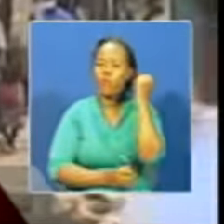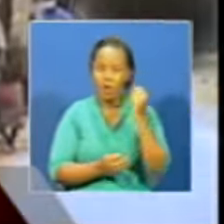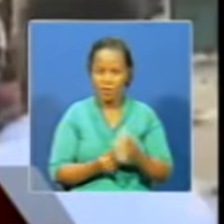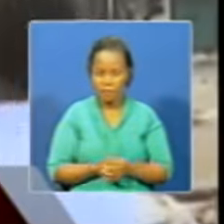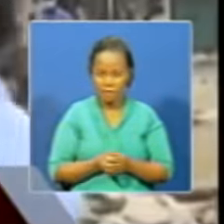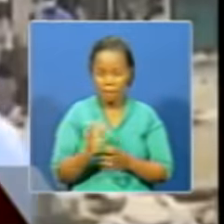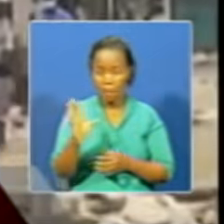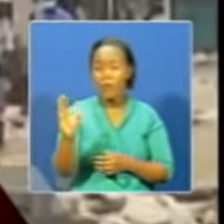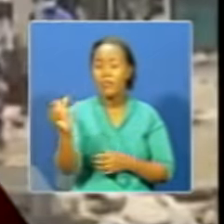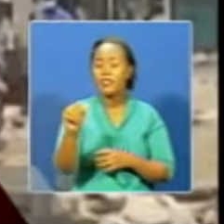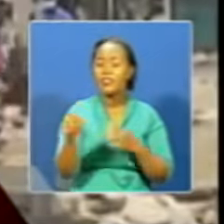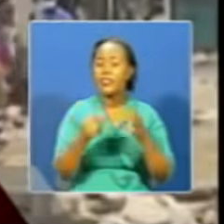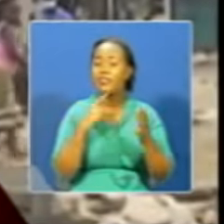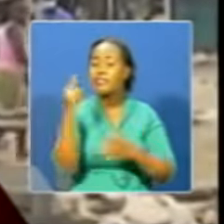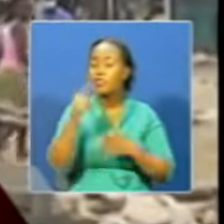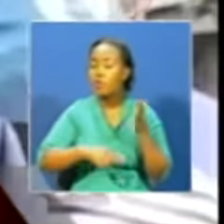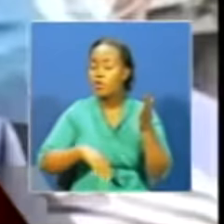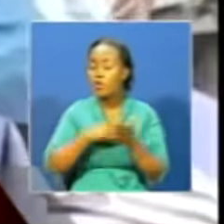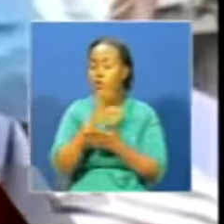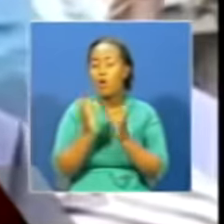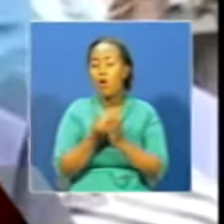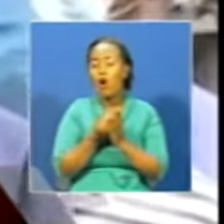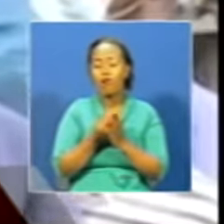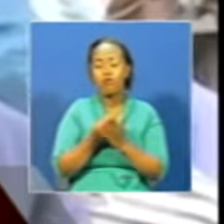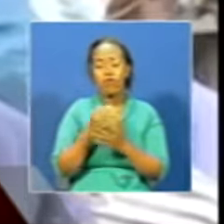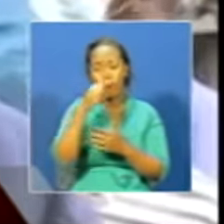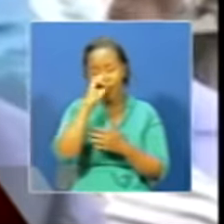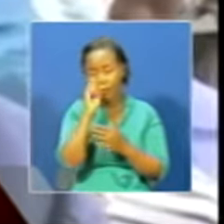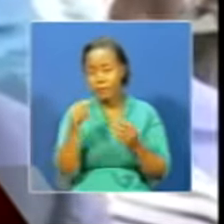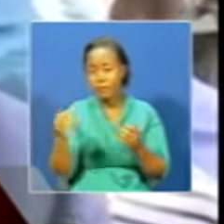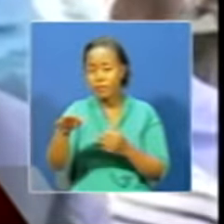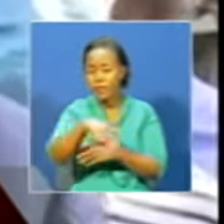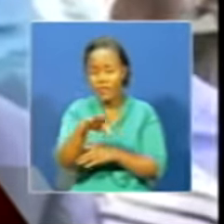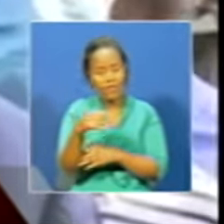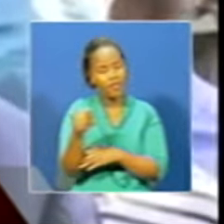the urban slums be enrolled in boarding schools. The government already